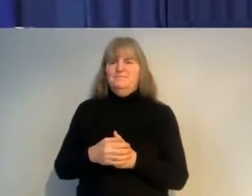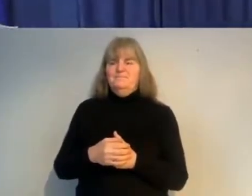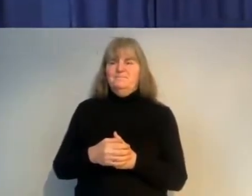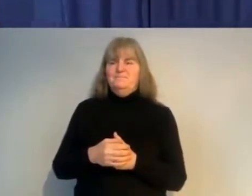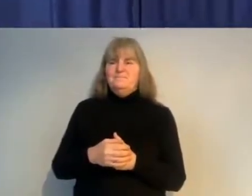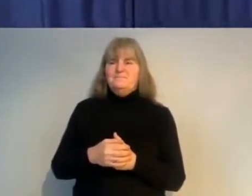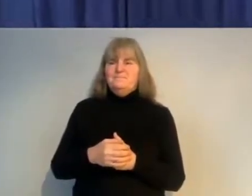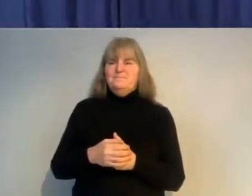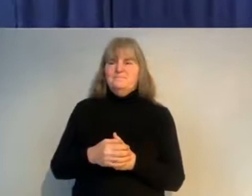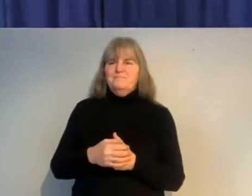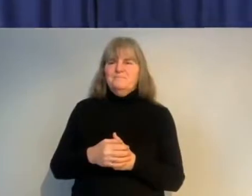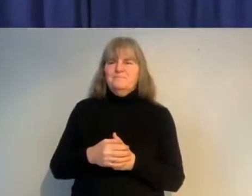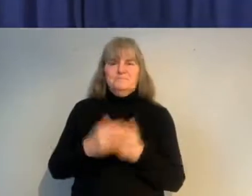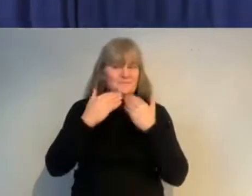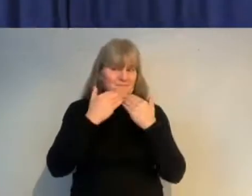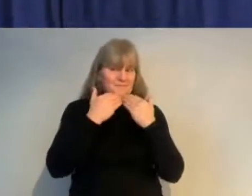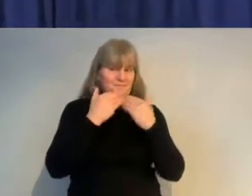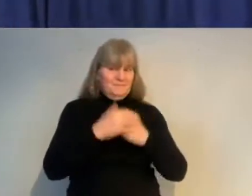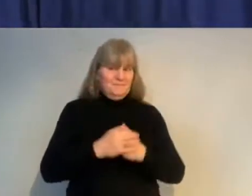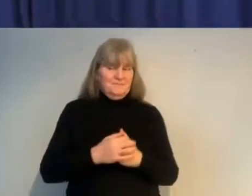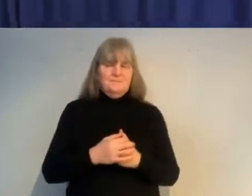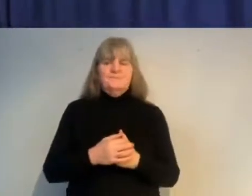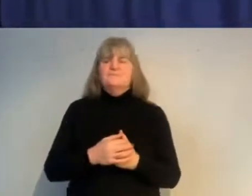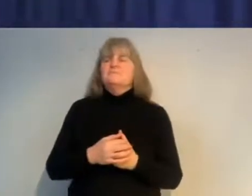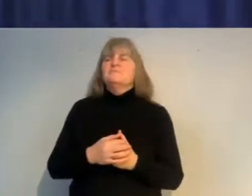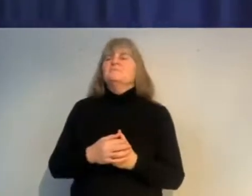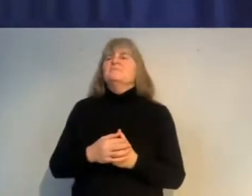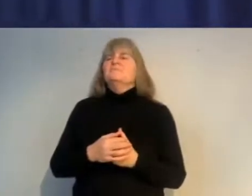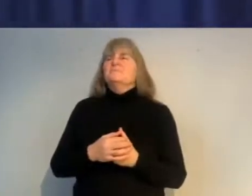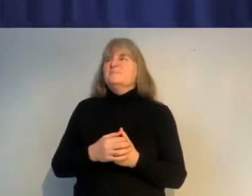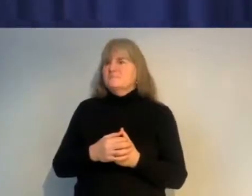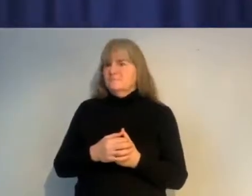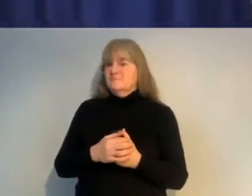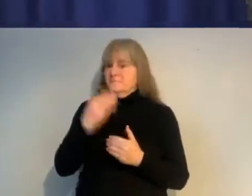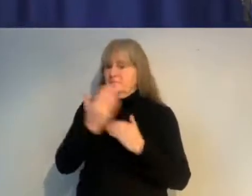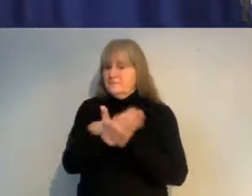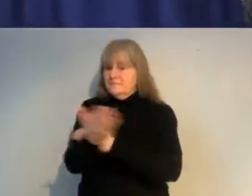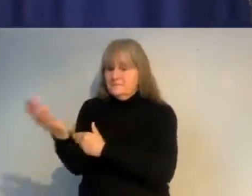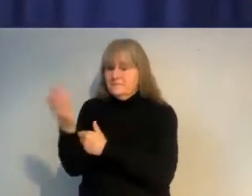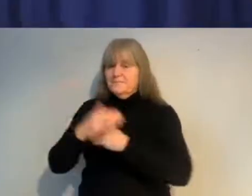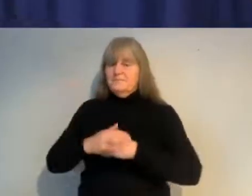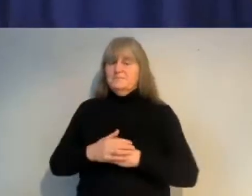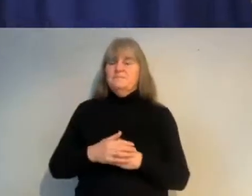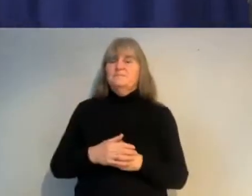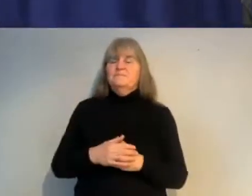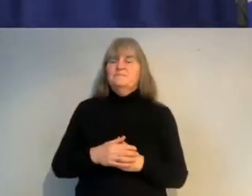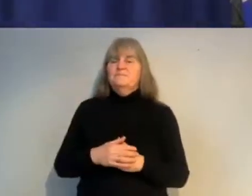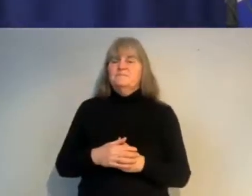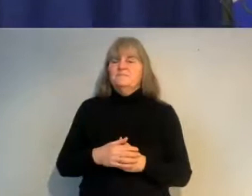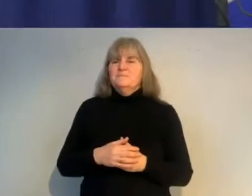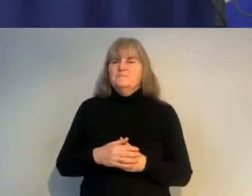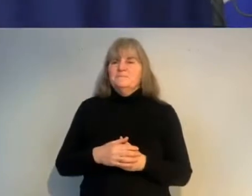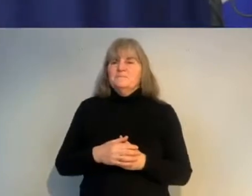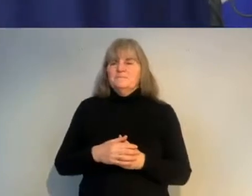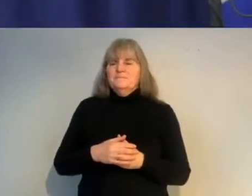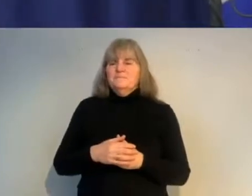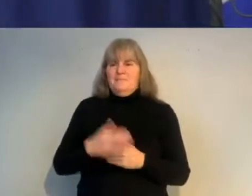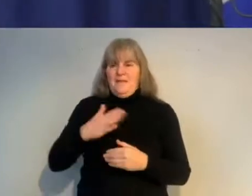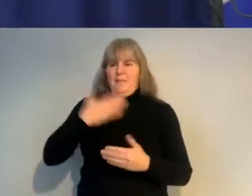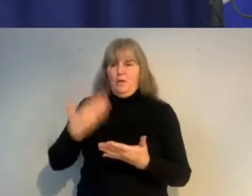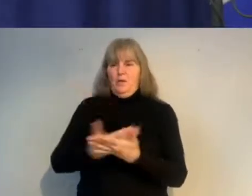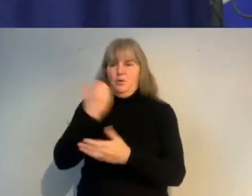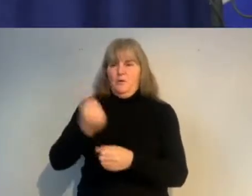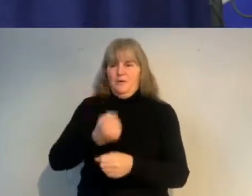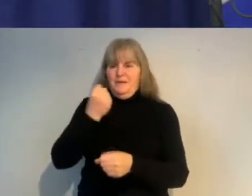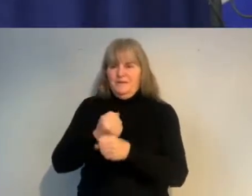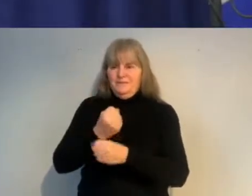Thank you, Premier Silver. And good morning, everyone. Bonjour. Happy New Year to everyone. And I hope you